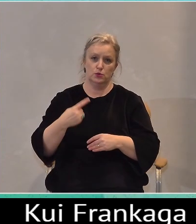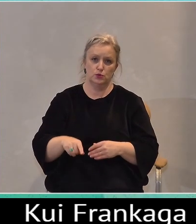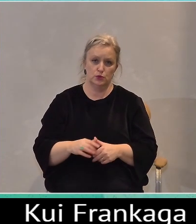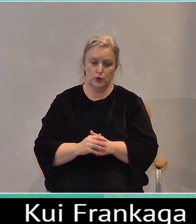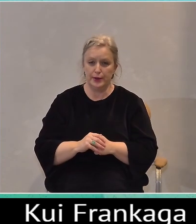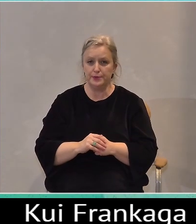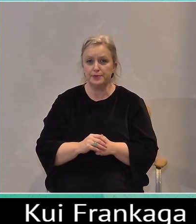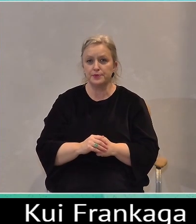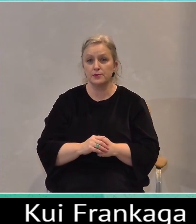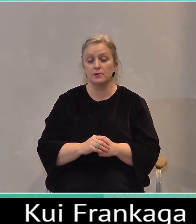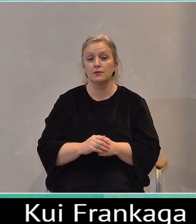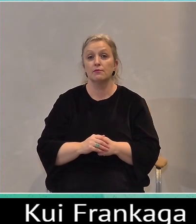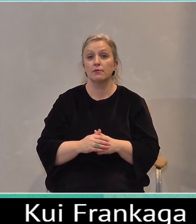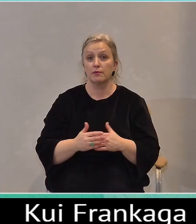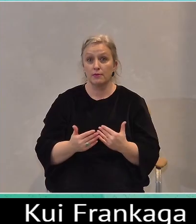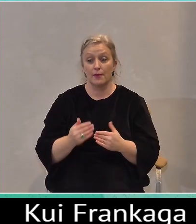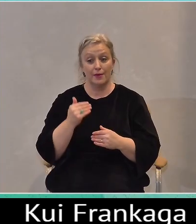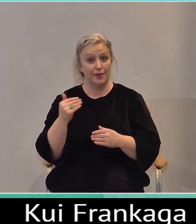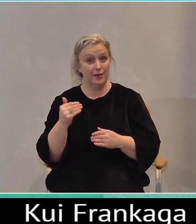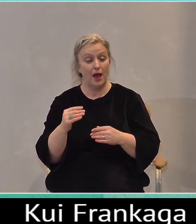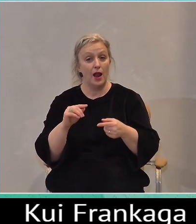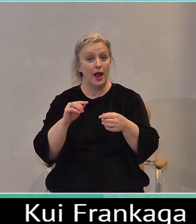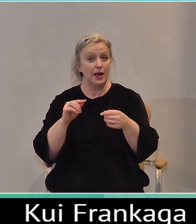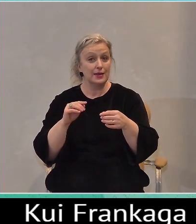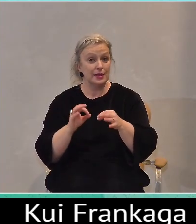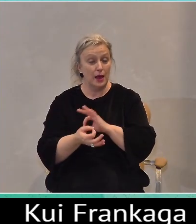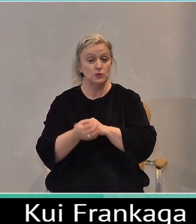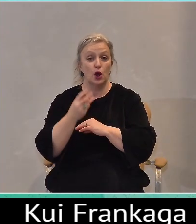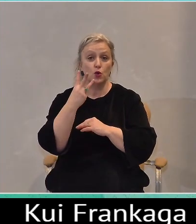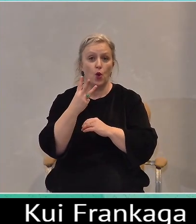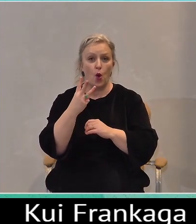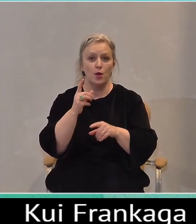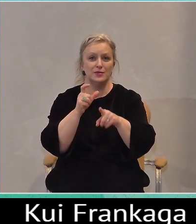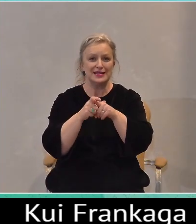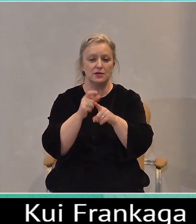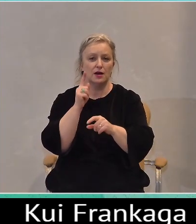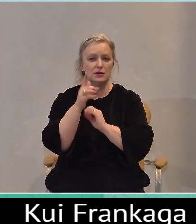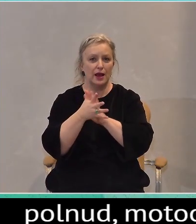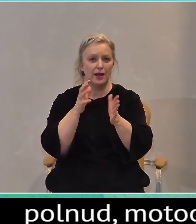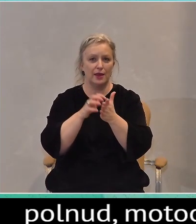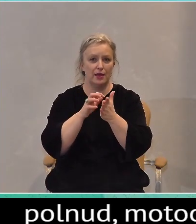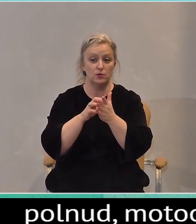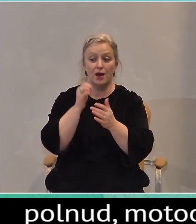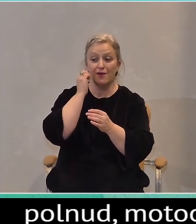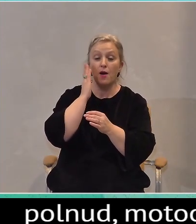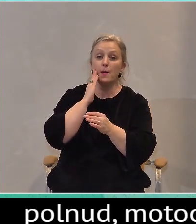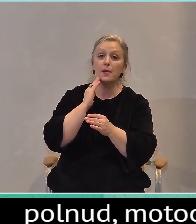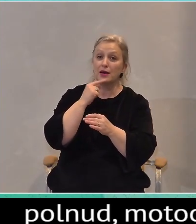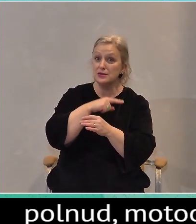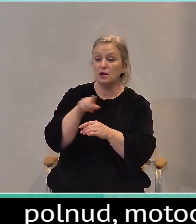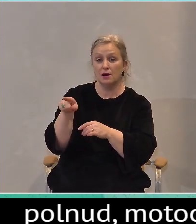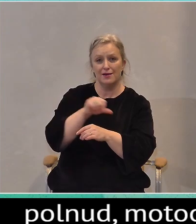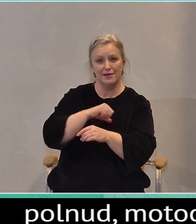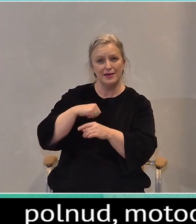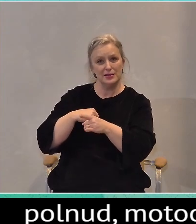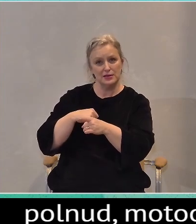later. So when Franka reached us, she was 3 years old. She was able